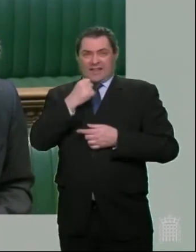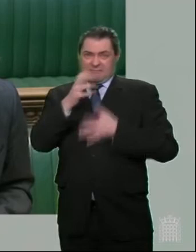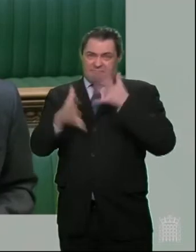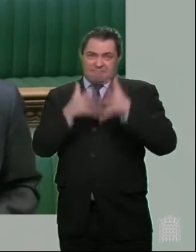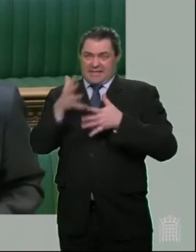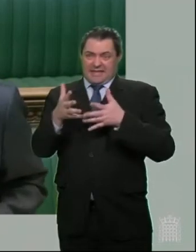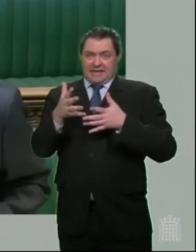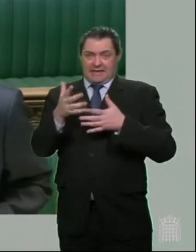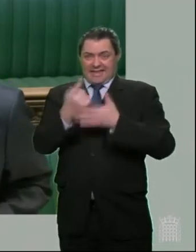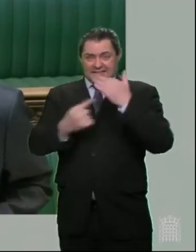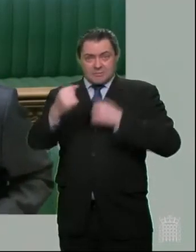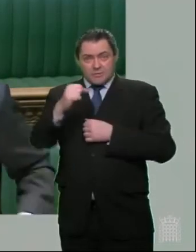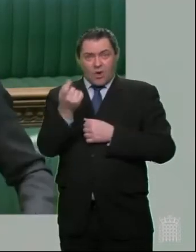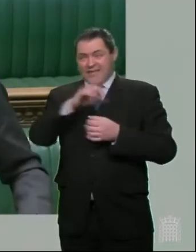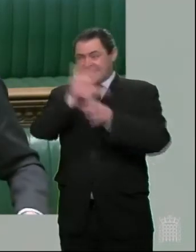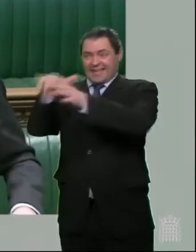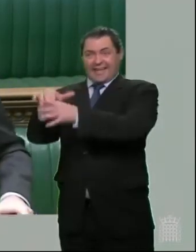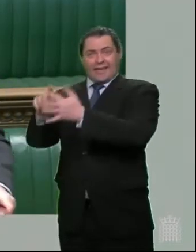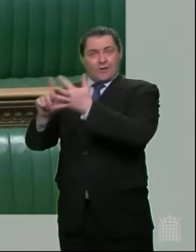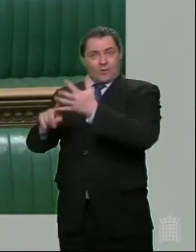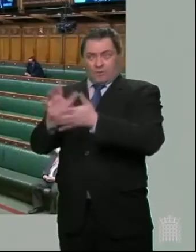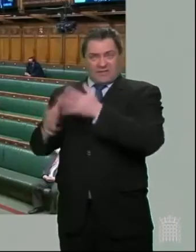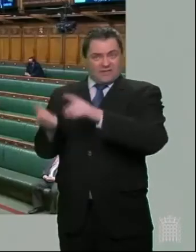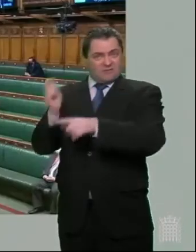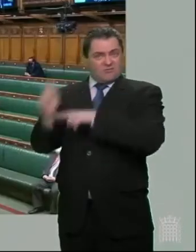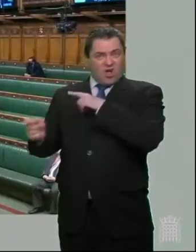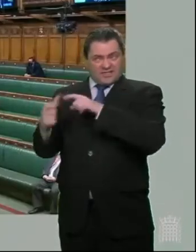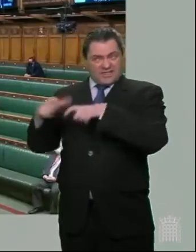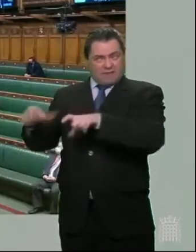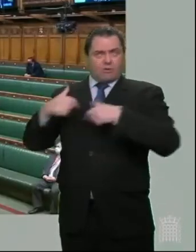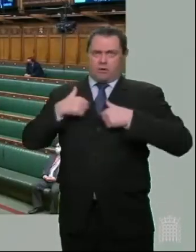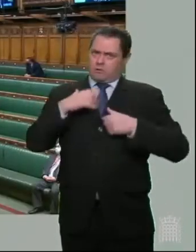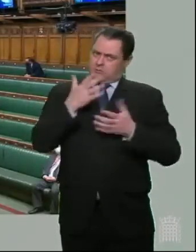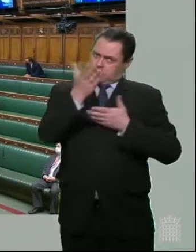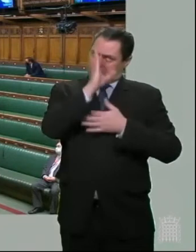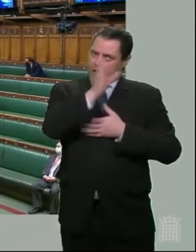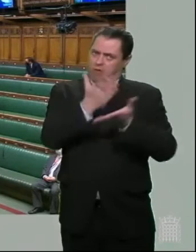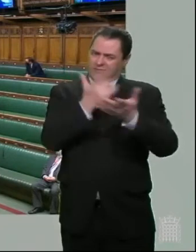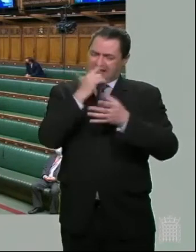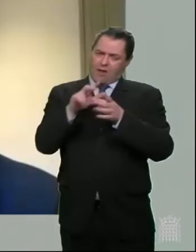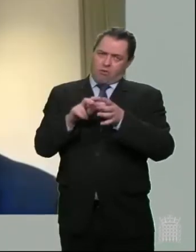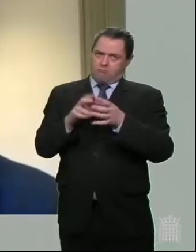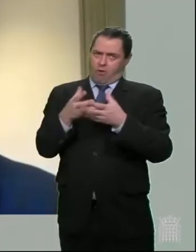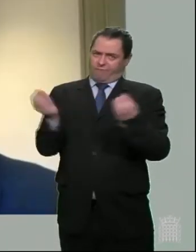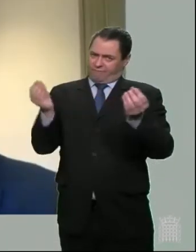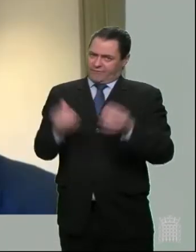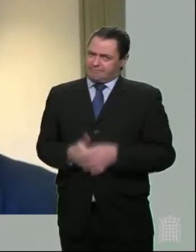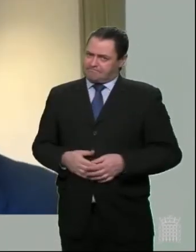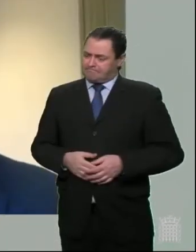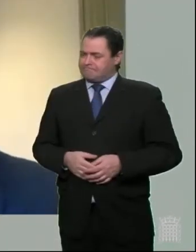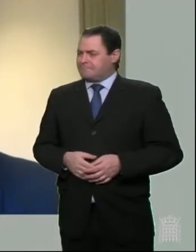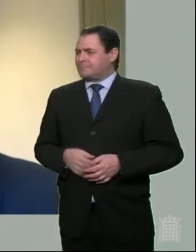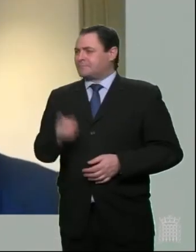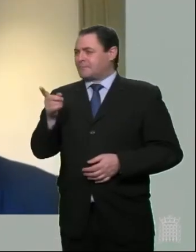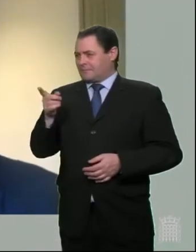take Scotland back into the EU. Mr. Speaker. Let's head to Kent with Damien Collins. Damien Collins. Thank you, Mr.